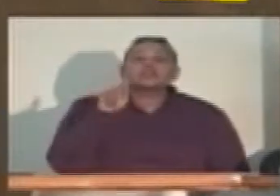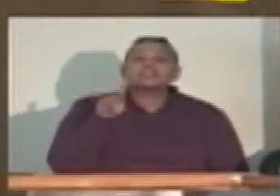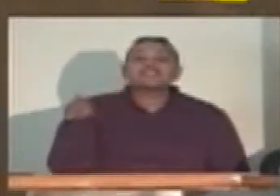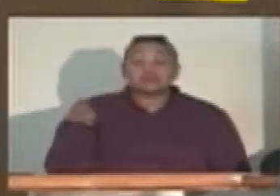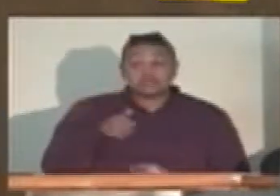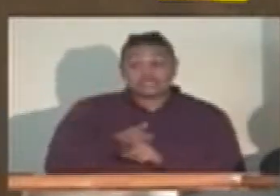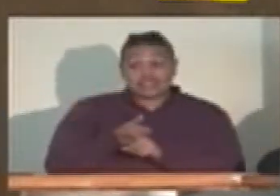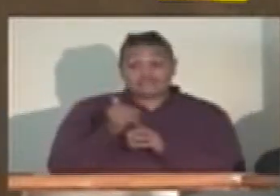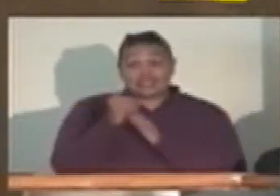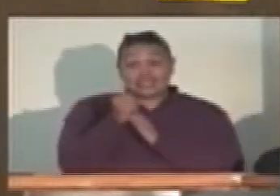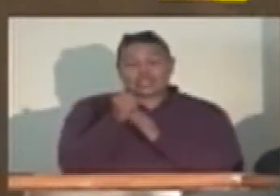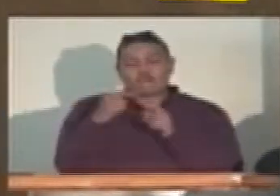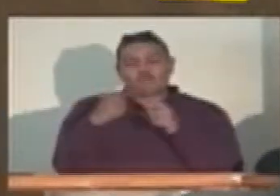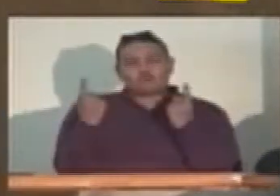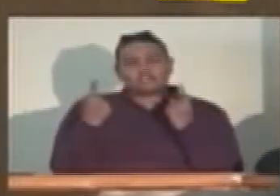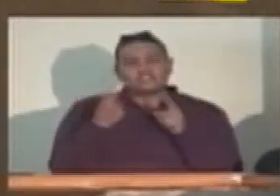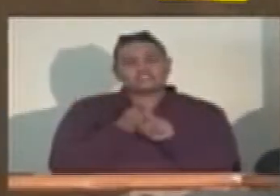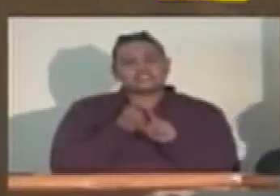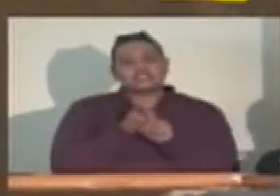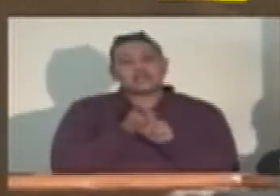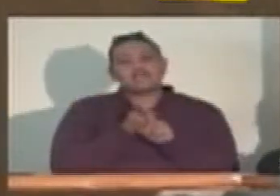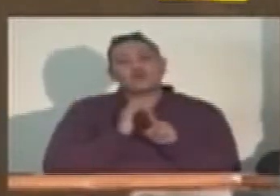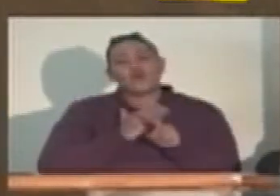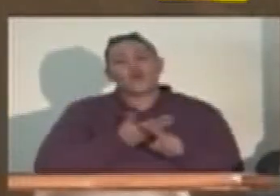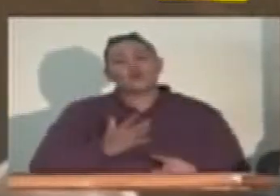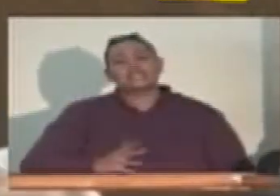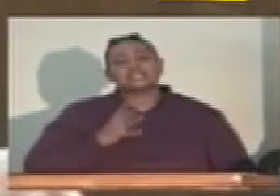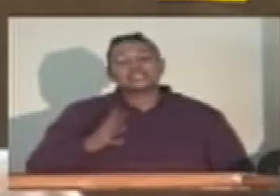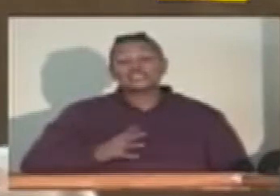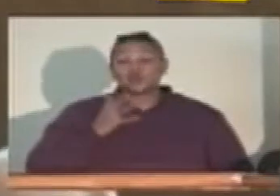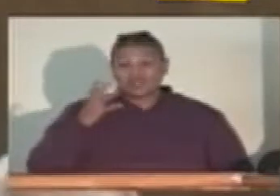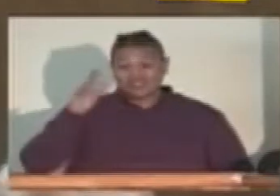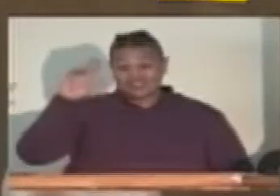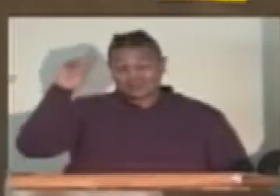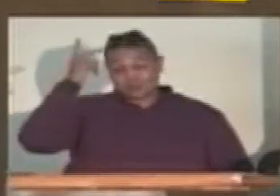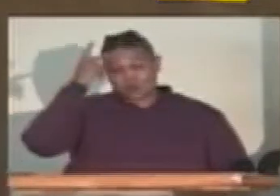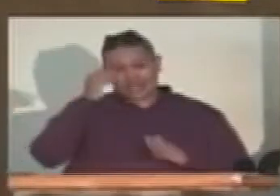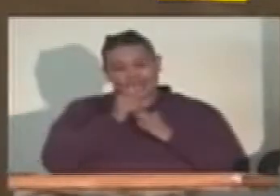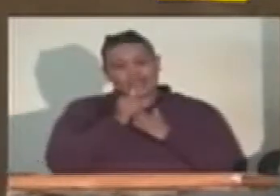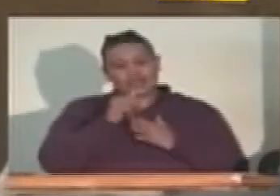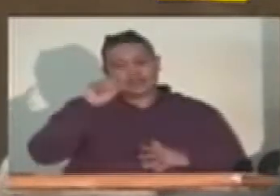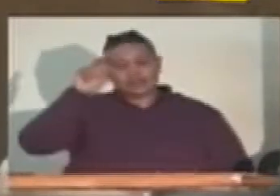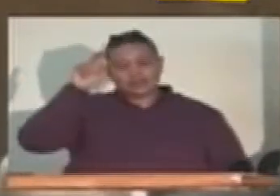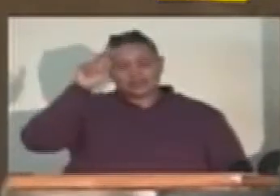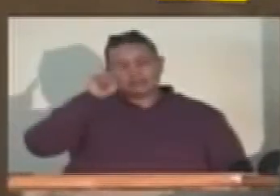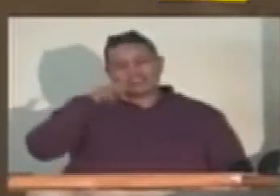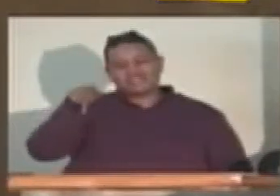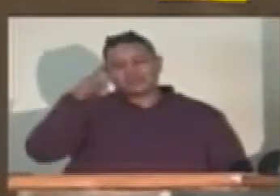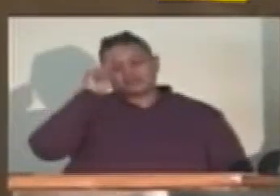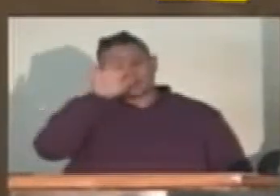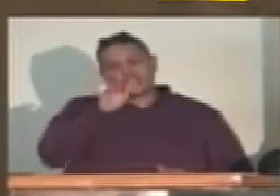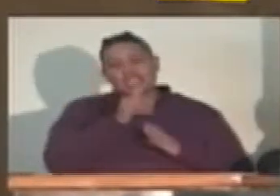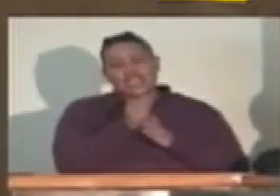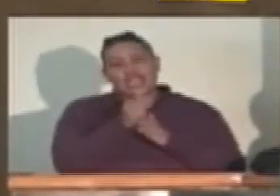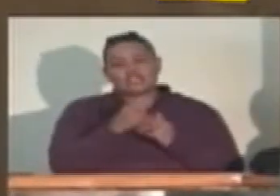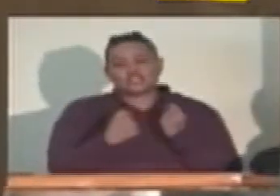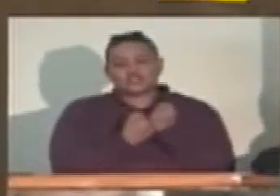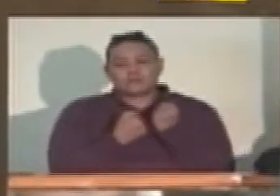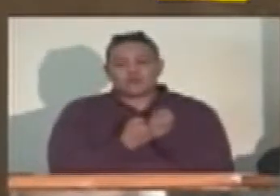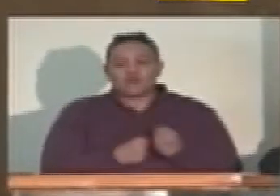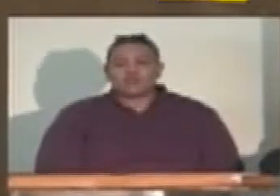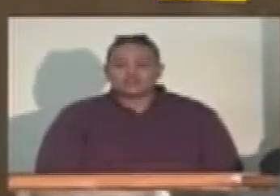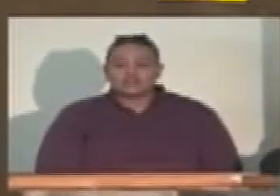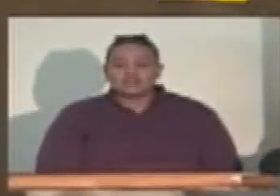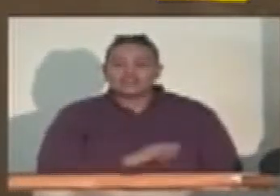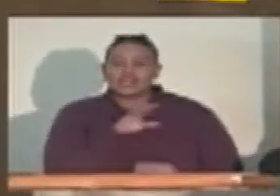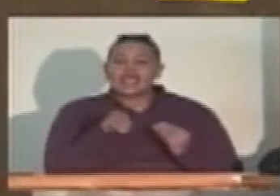Phillips, the leader of the opposition, and our distinguished party leader for his guidance and support. To